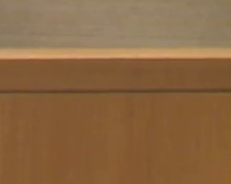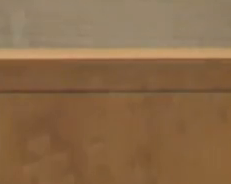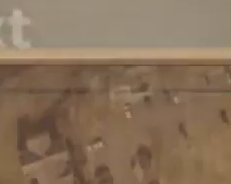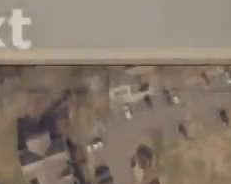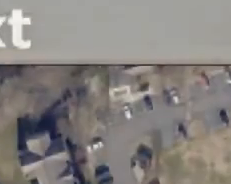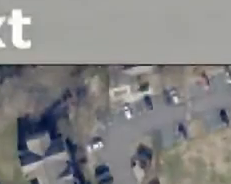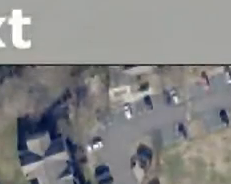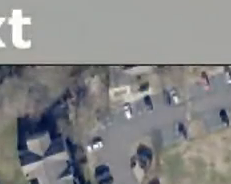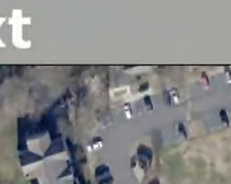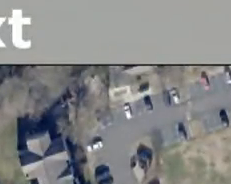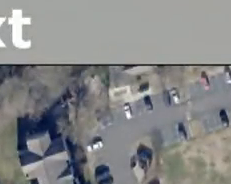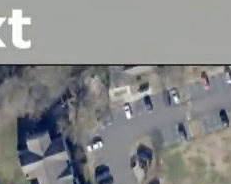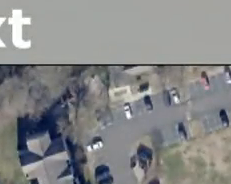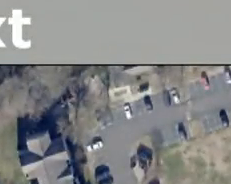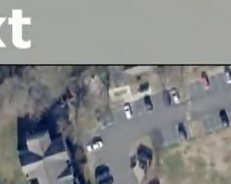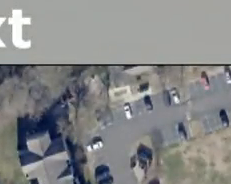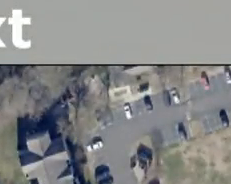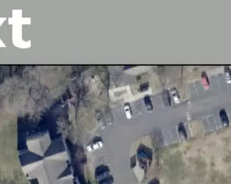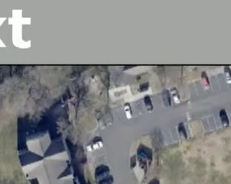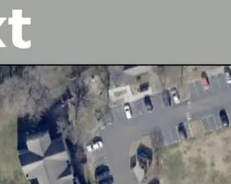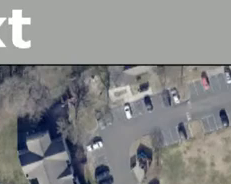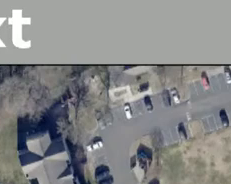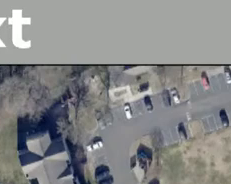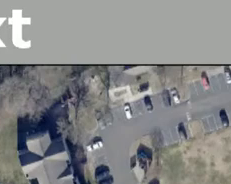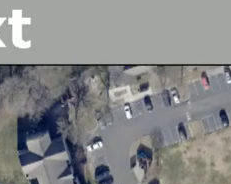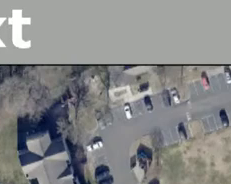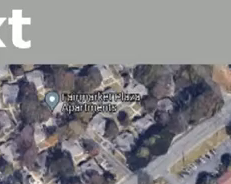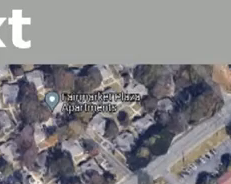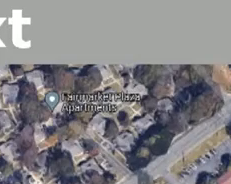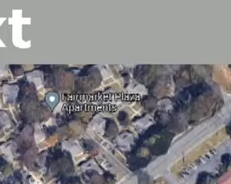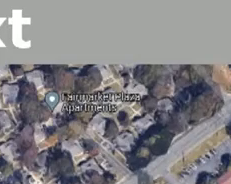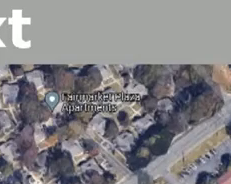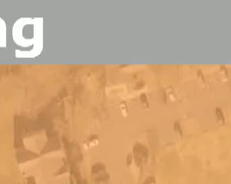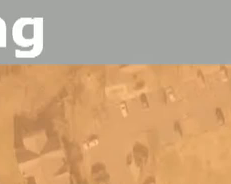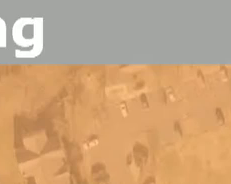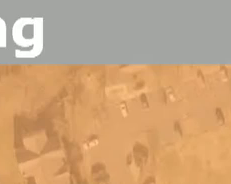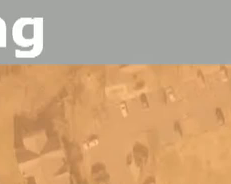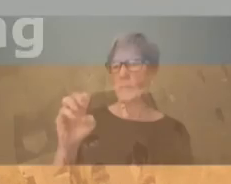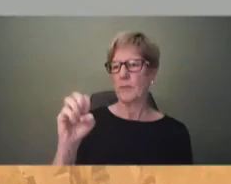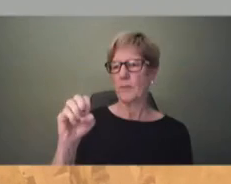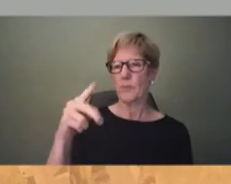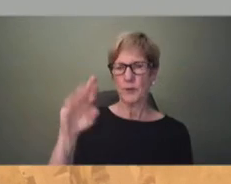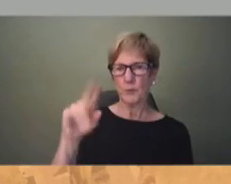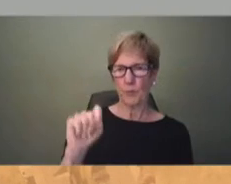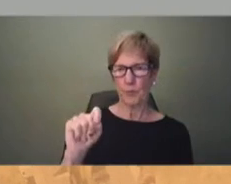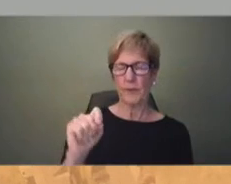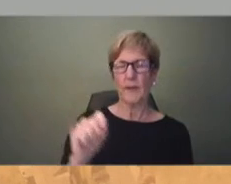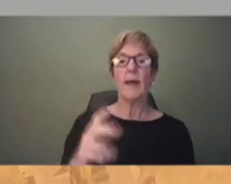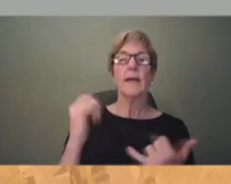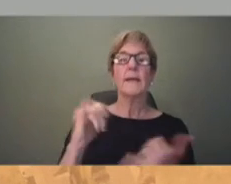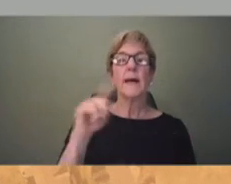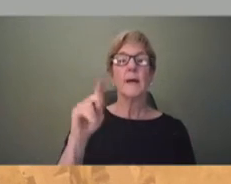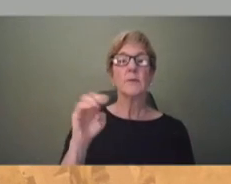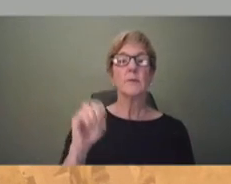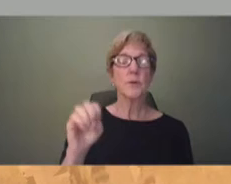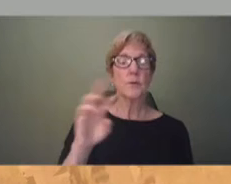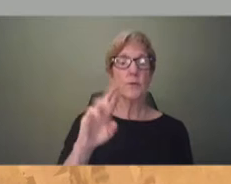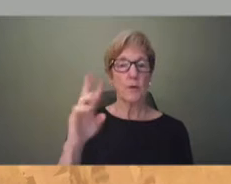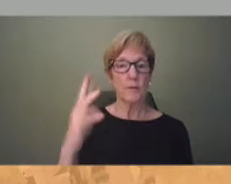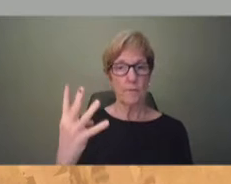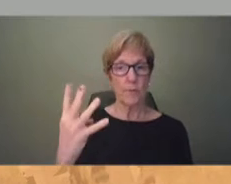the end of planfield Drive uh just off Bridgeport Drive in the plaza uh it is currently zoned R4 and we do have some